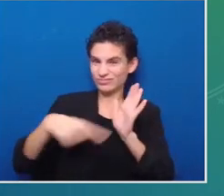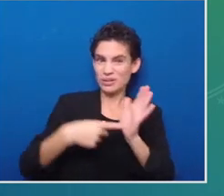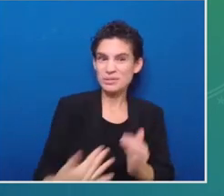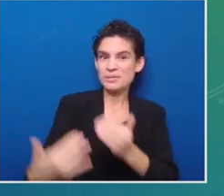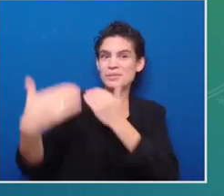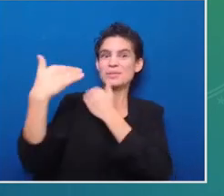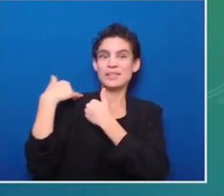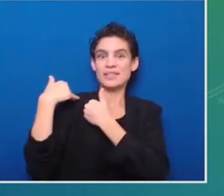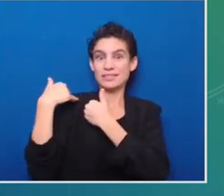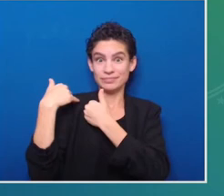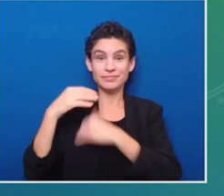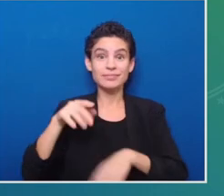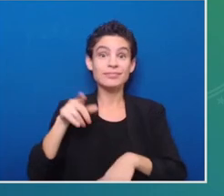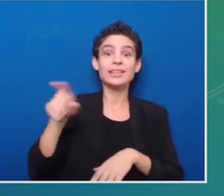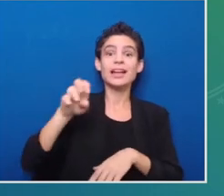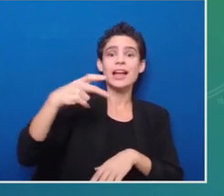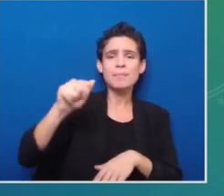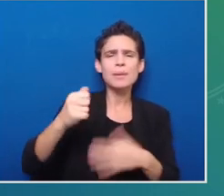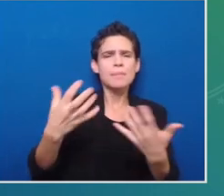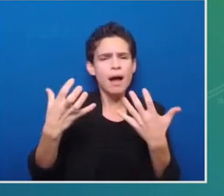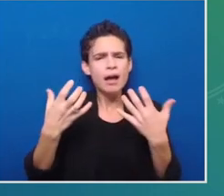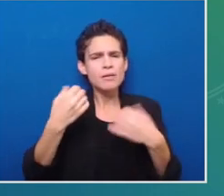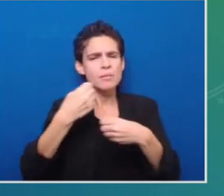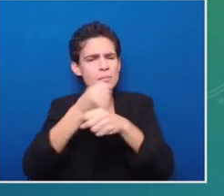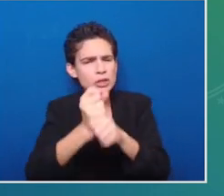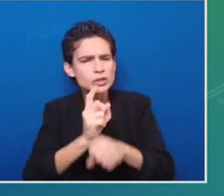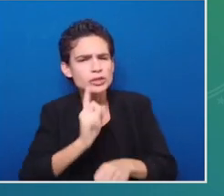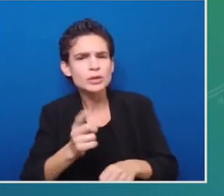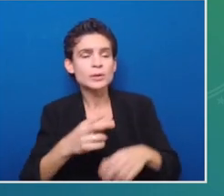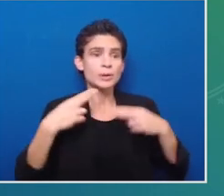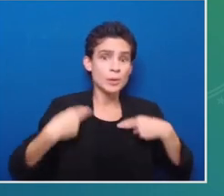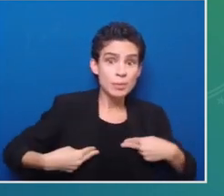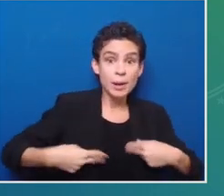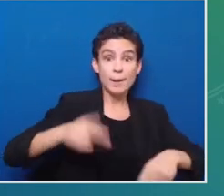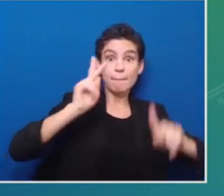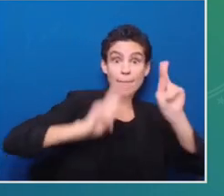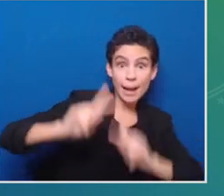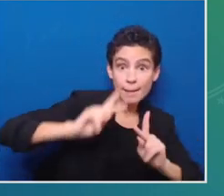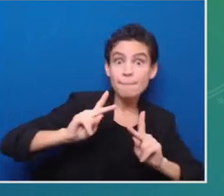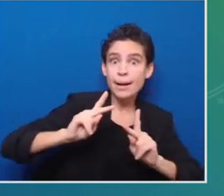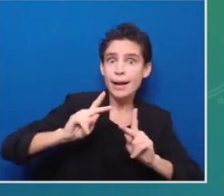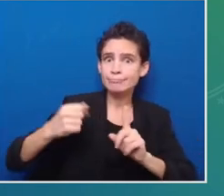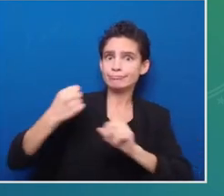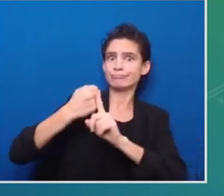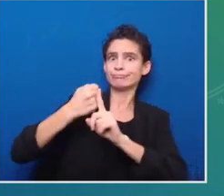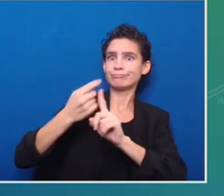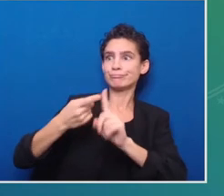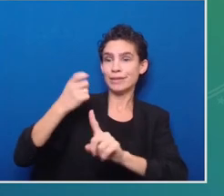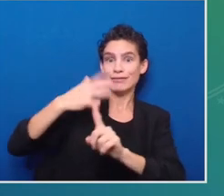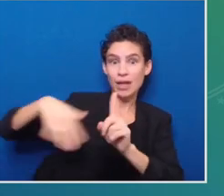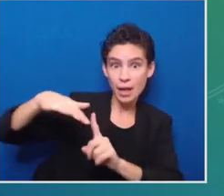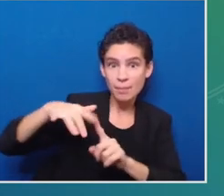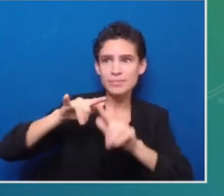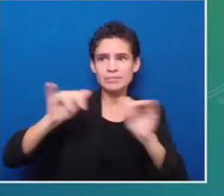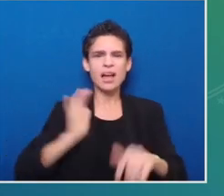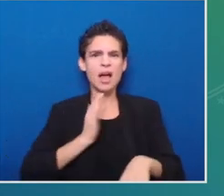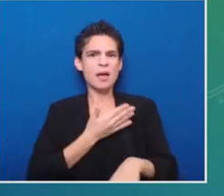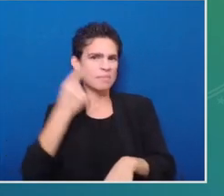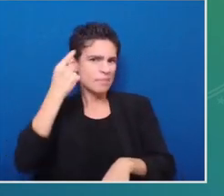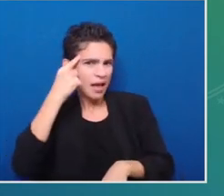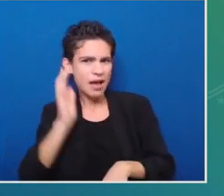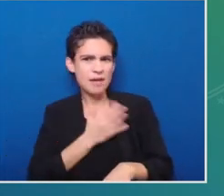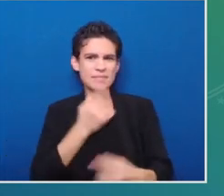justice and human impacts are top of mind as we tackle these tough issues. After nearly a decade at the